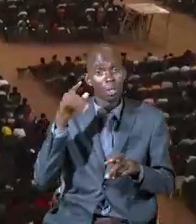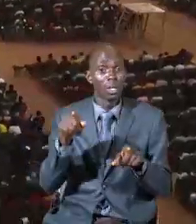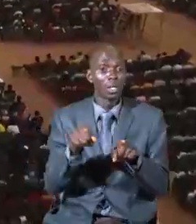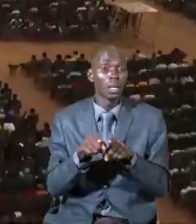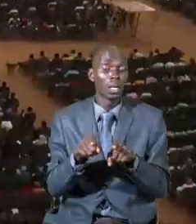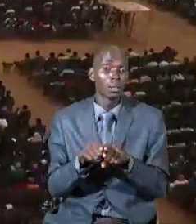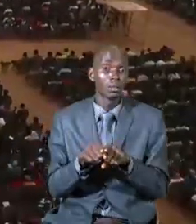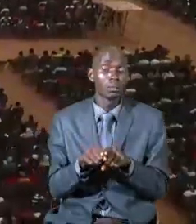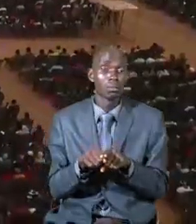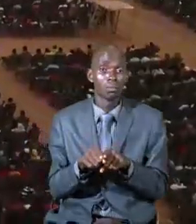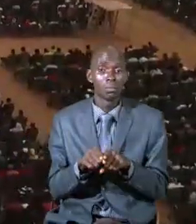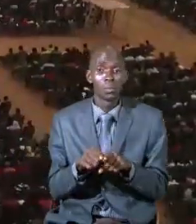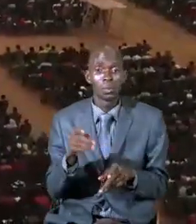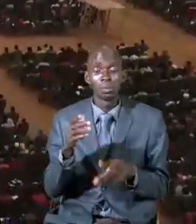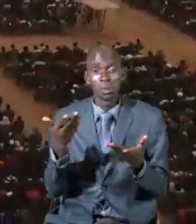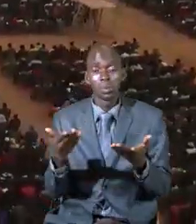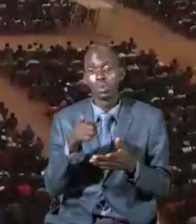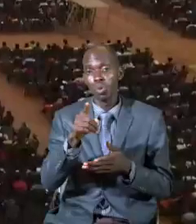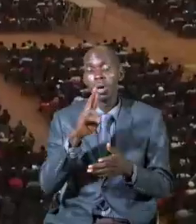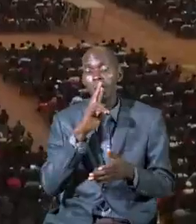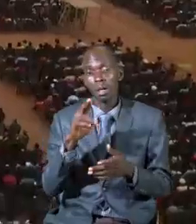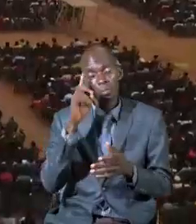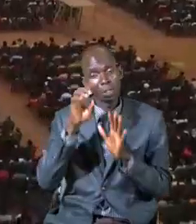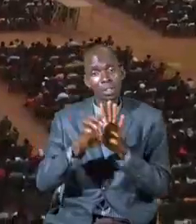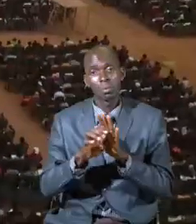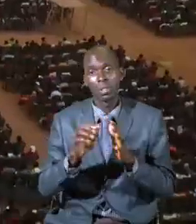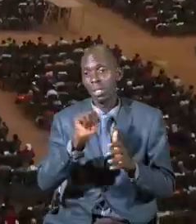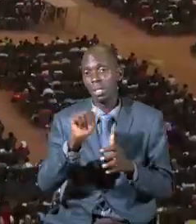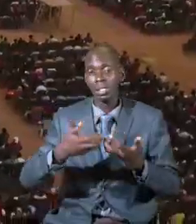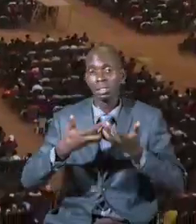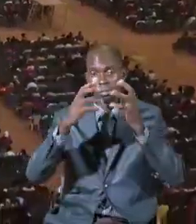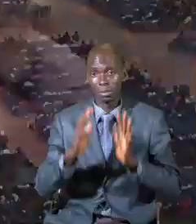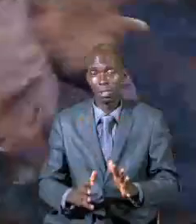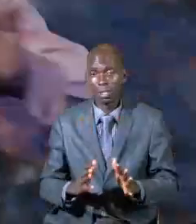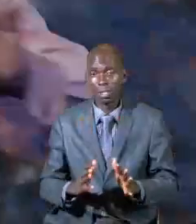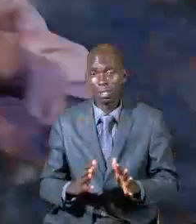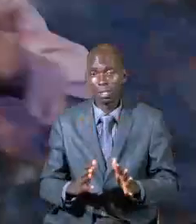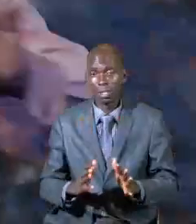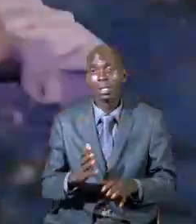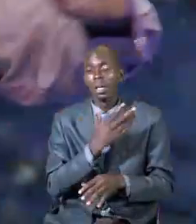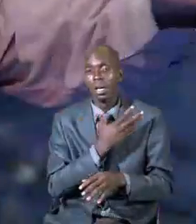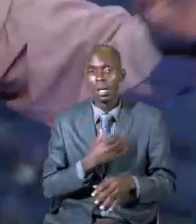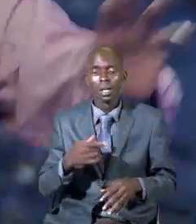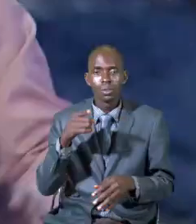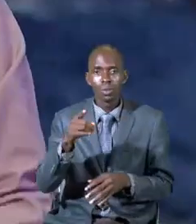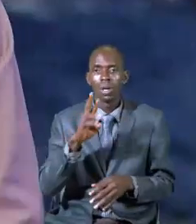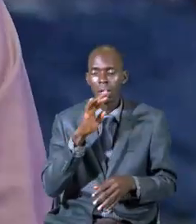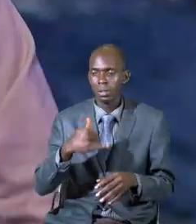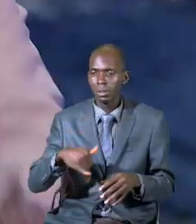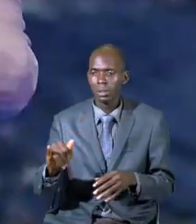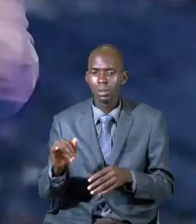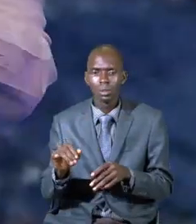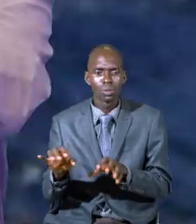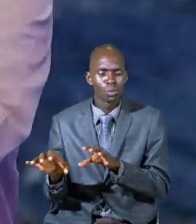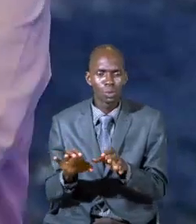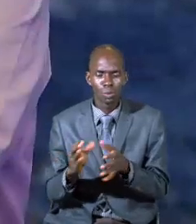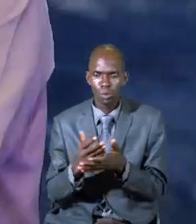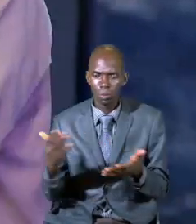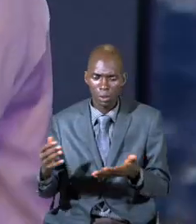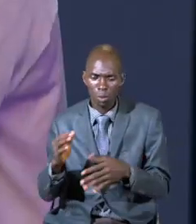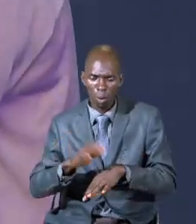engineer, and then you're still writing some research papers, you're a researcher, you have different areas.